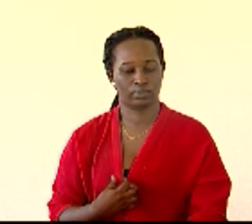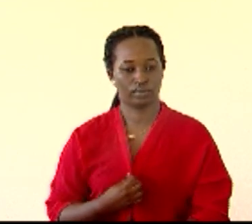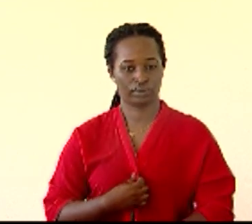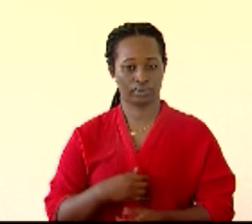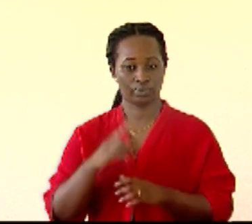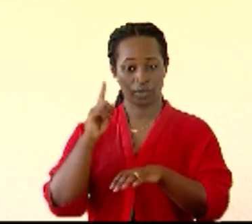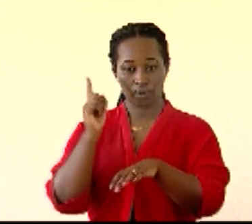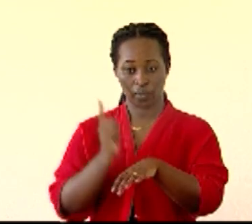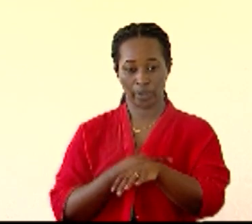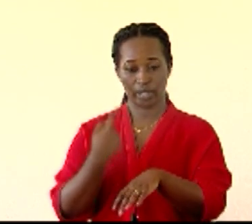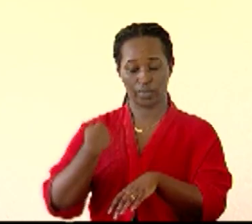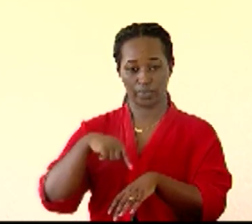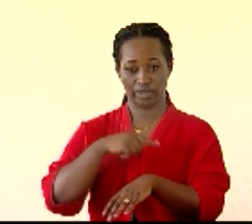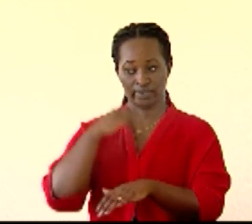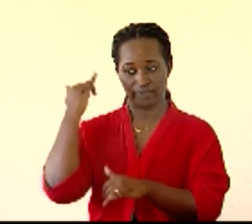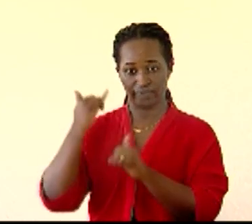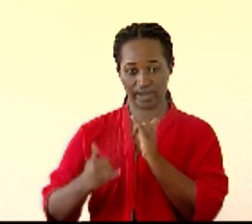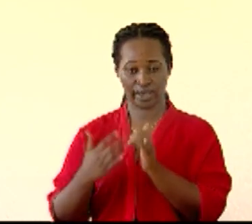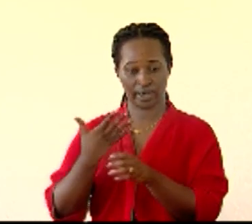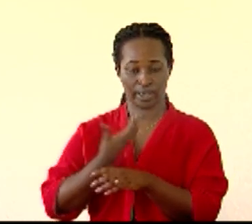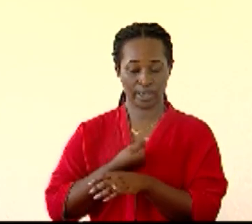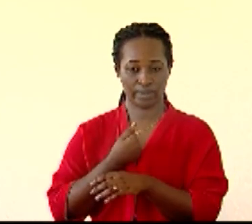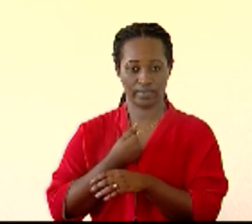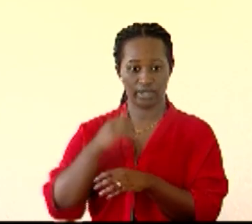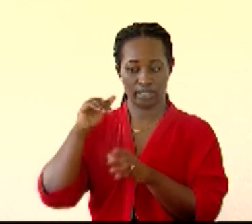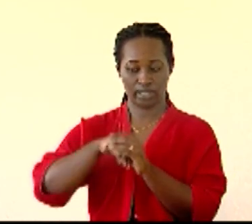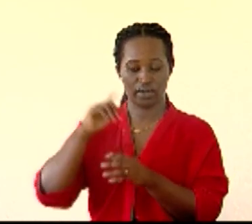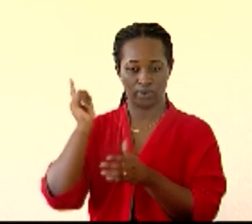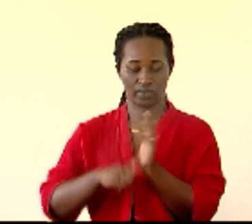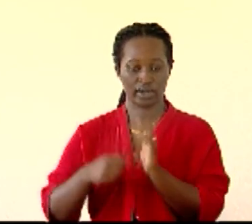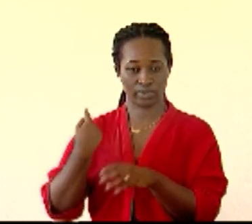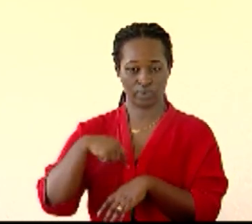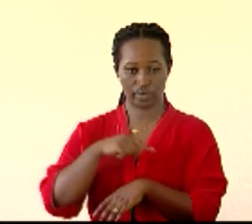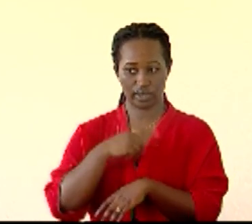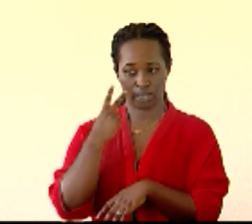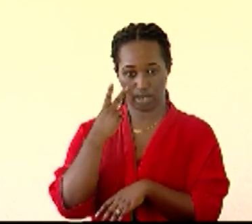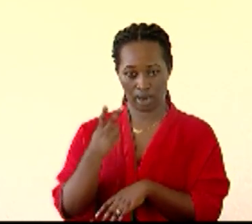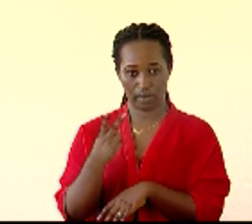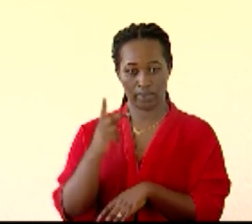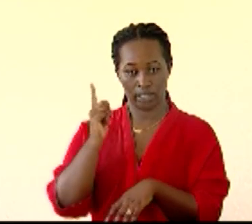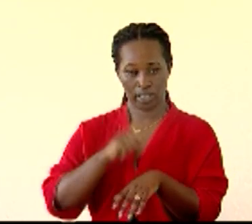So when we finally head into what we look at, once we have these products,